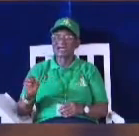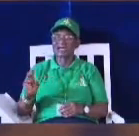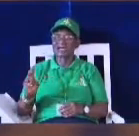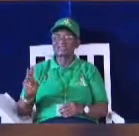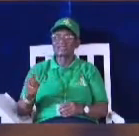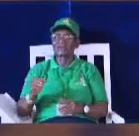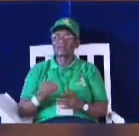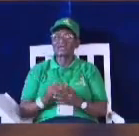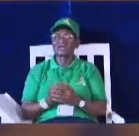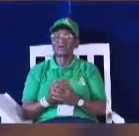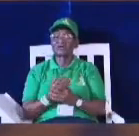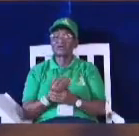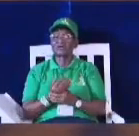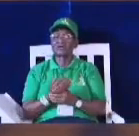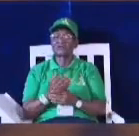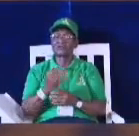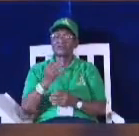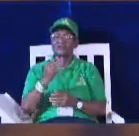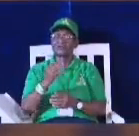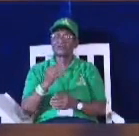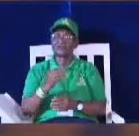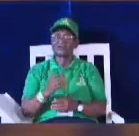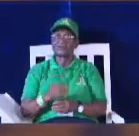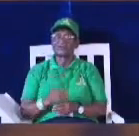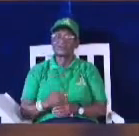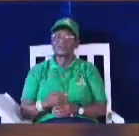growth in my ear.